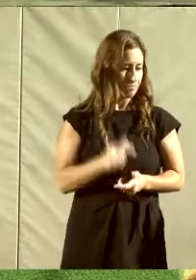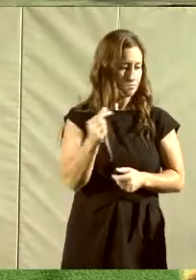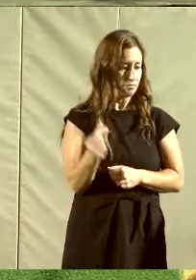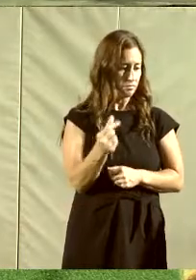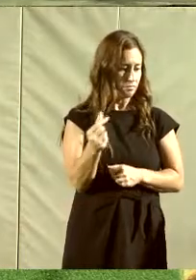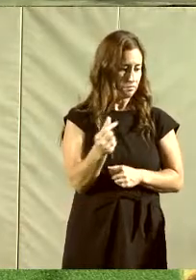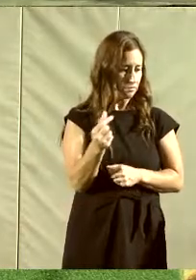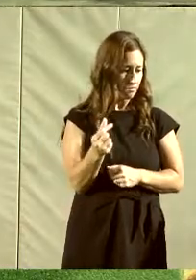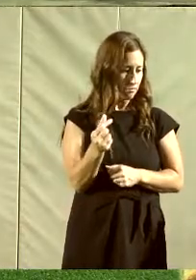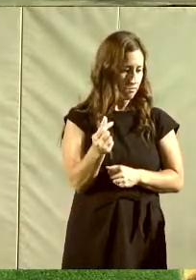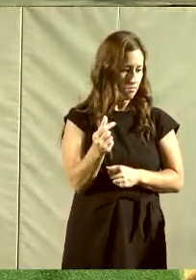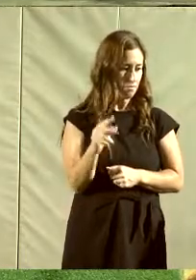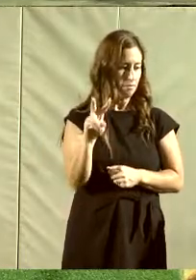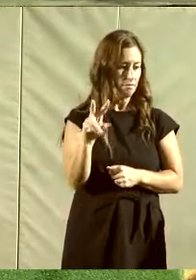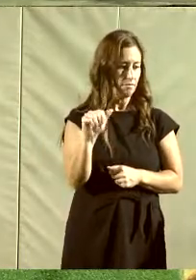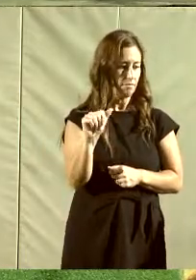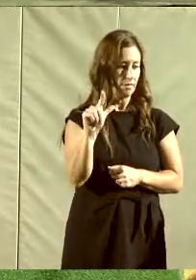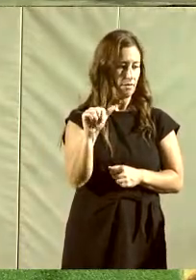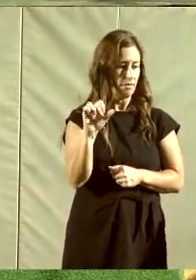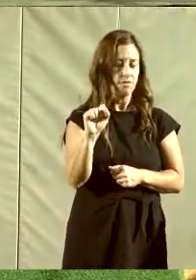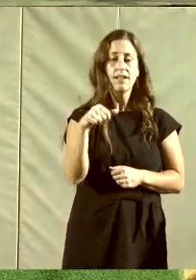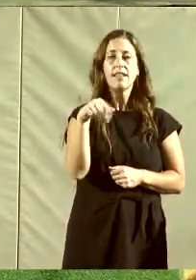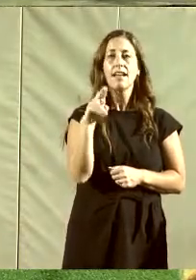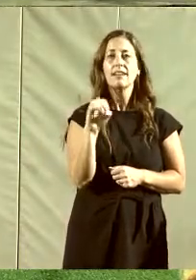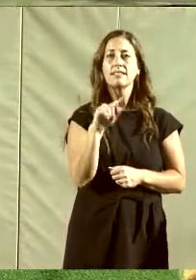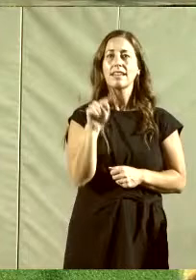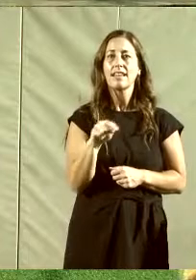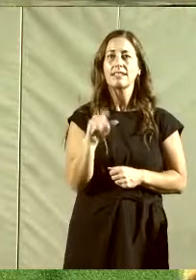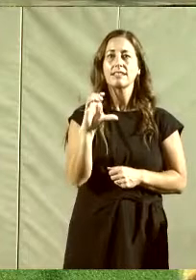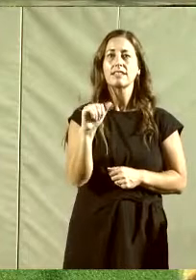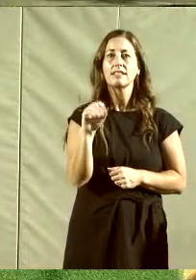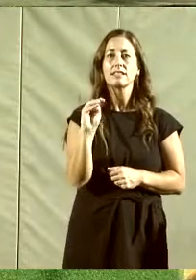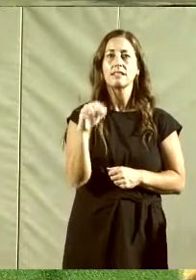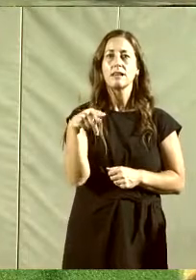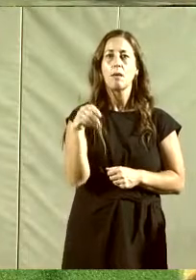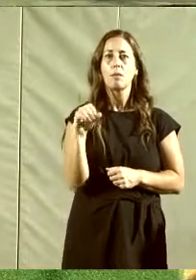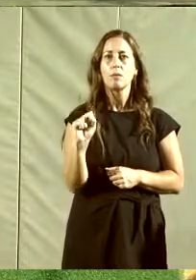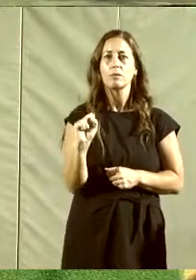Gilberto Alexis Velasquez Campos.